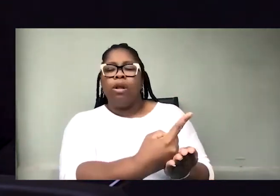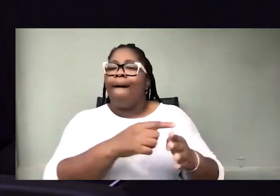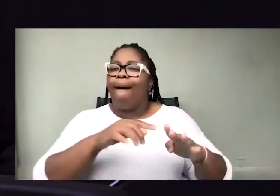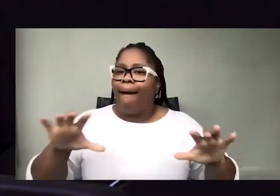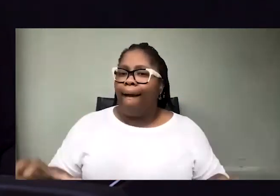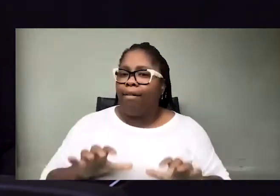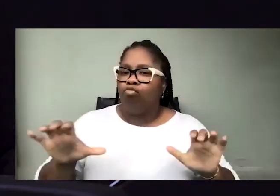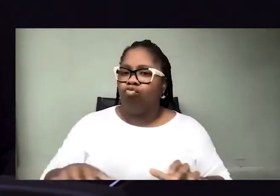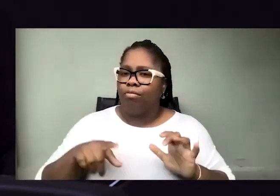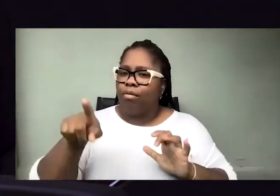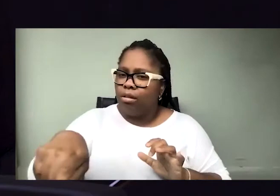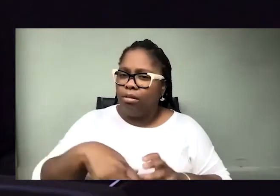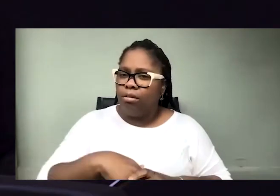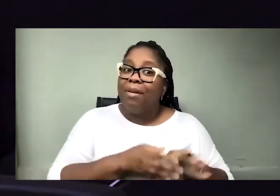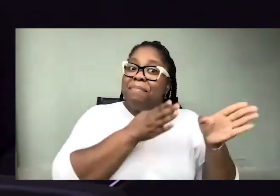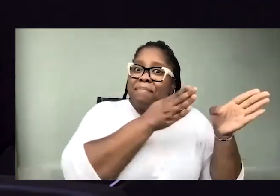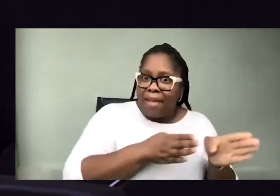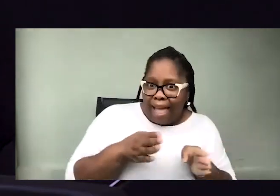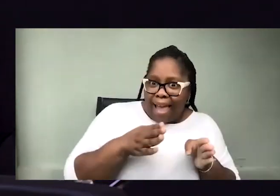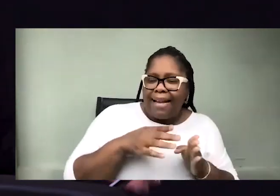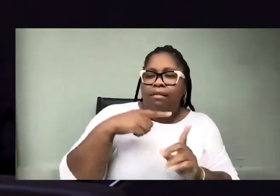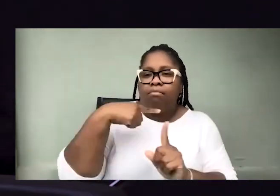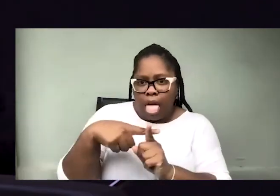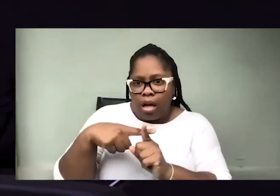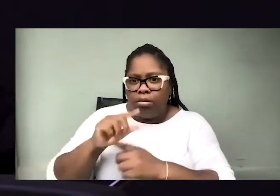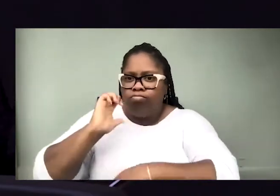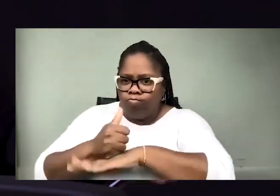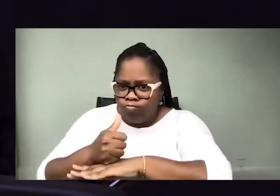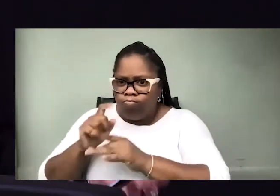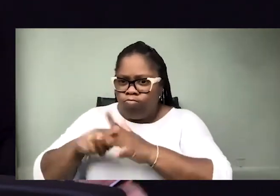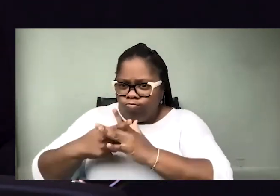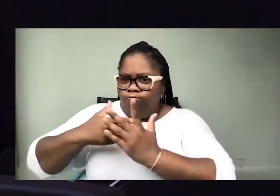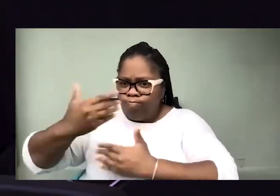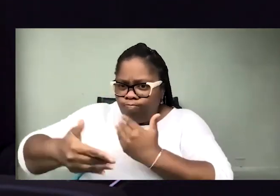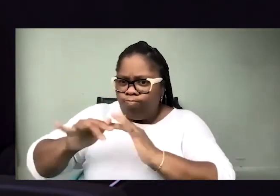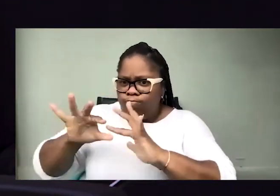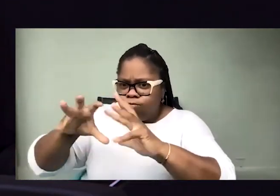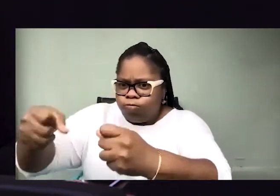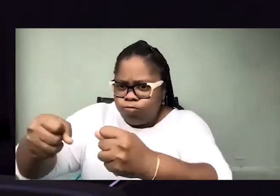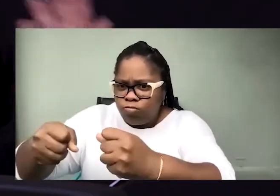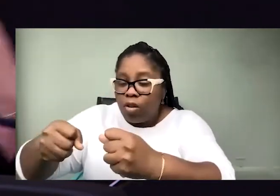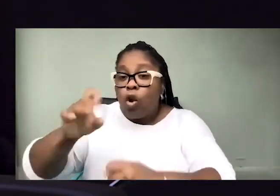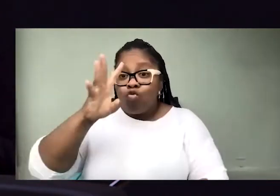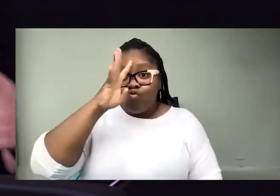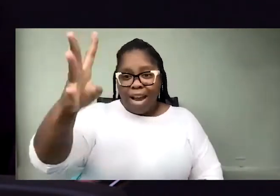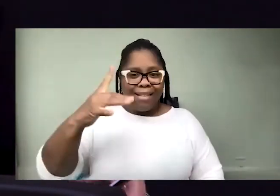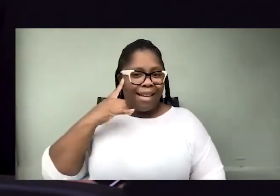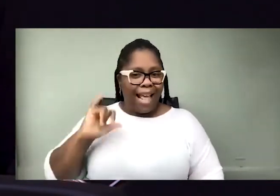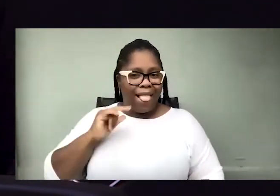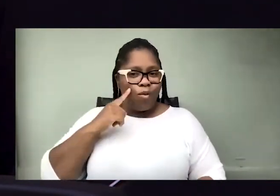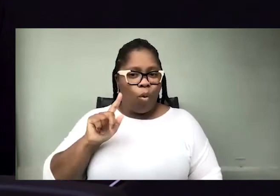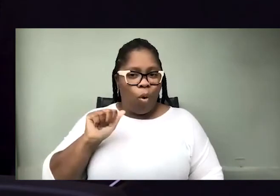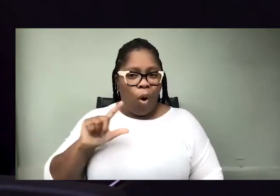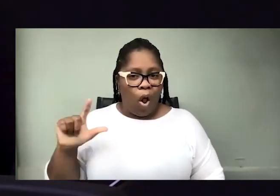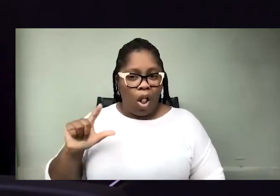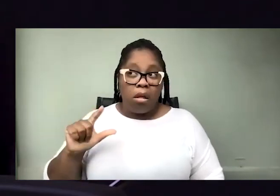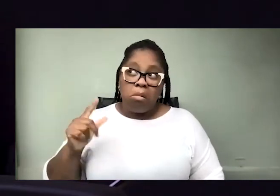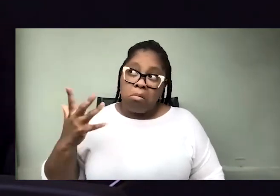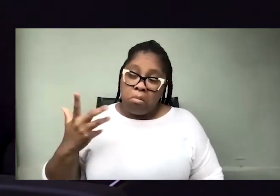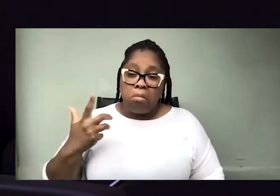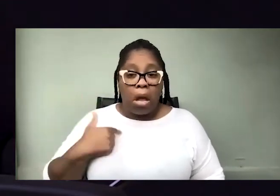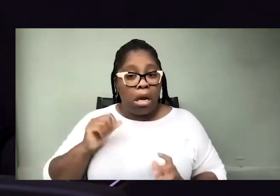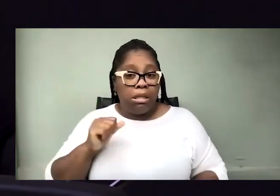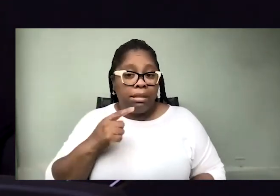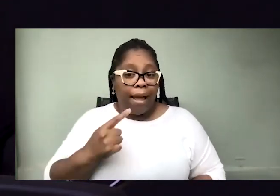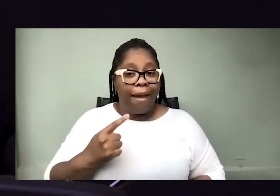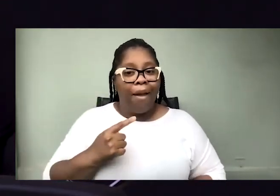plan, but that there's an actual implementation, because it starts to create that California for all, and if I dare say, an Orange County for all.